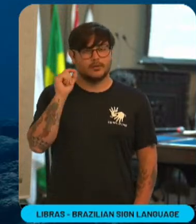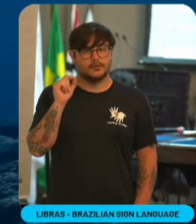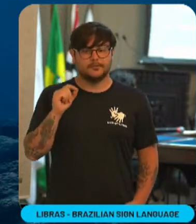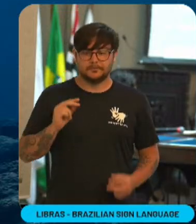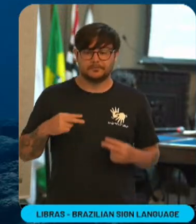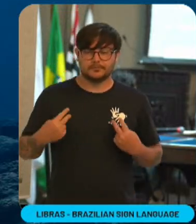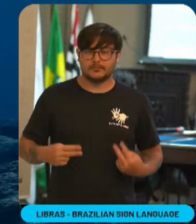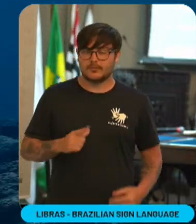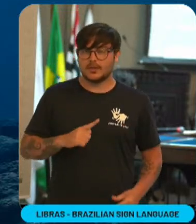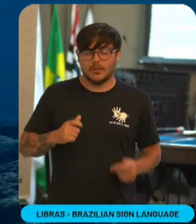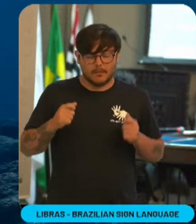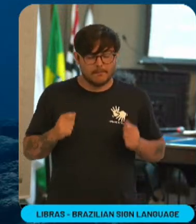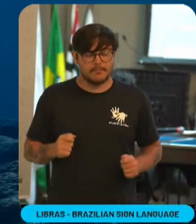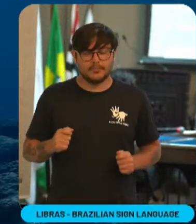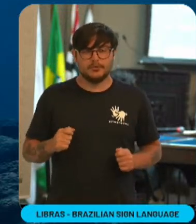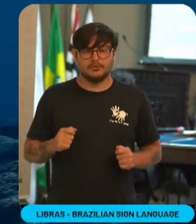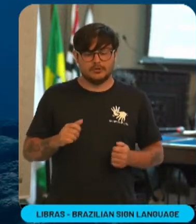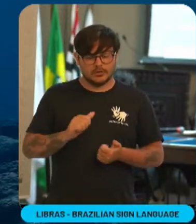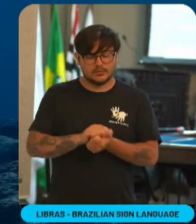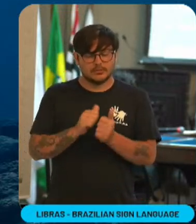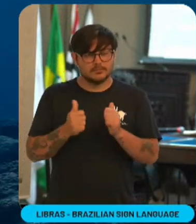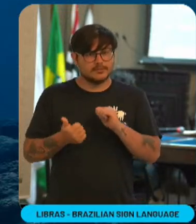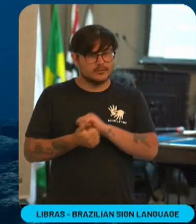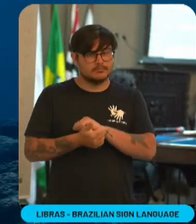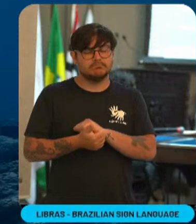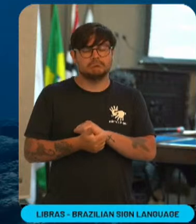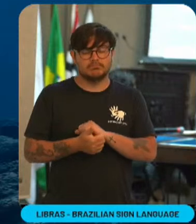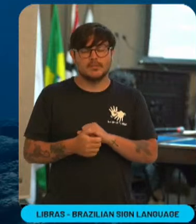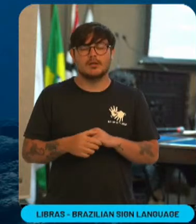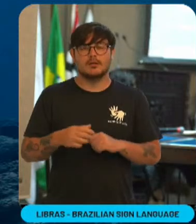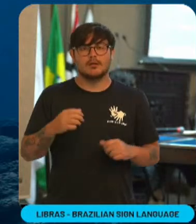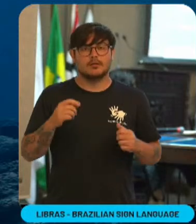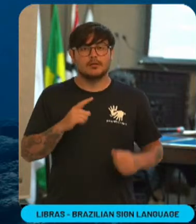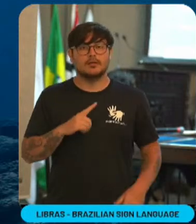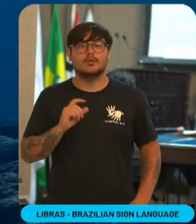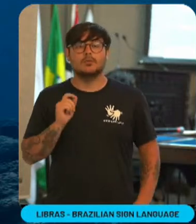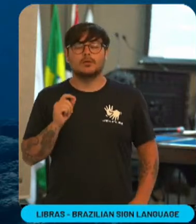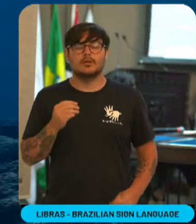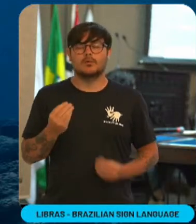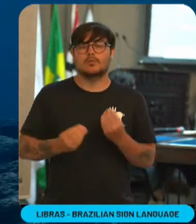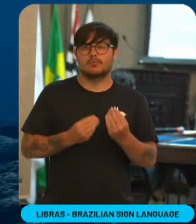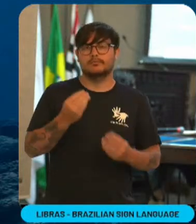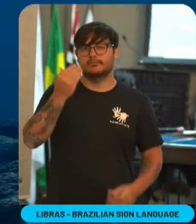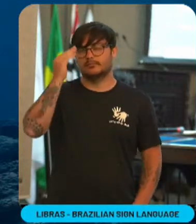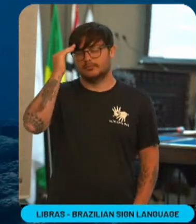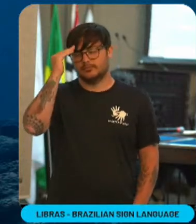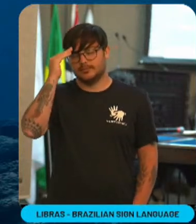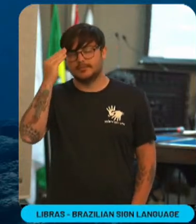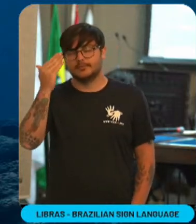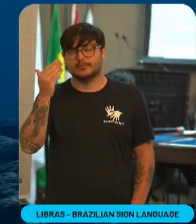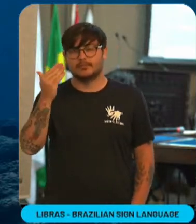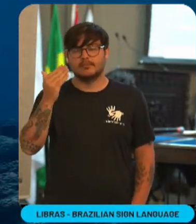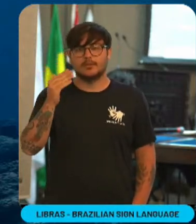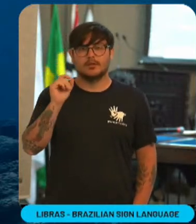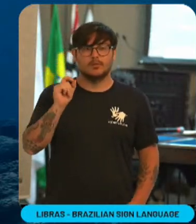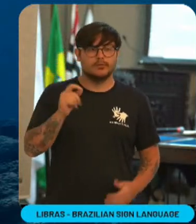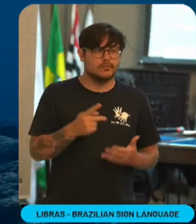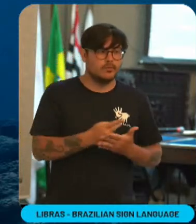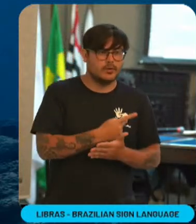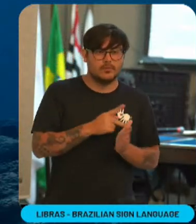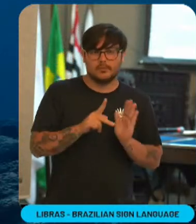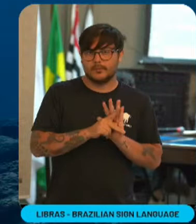pretty much in human beings, and I think that human beings can adapt very easily